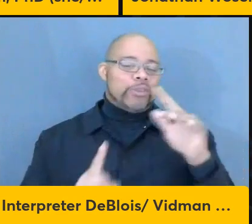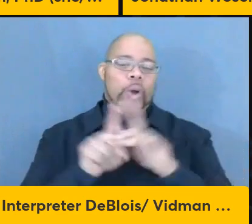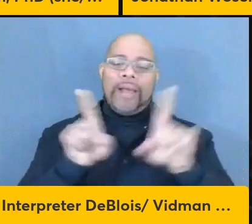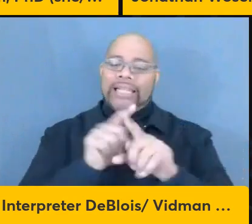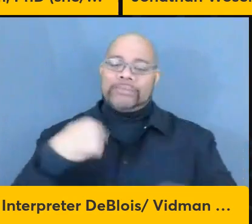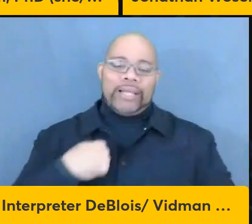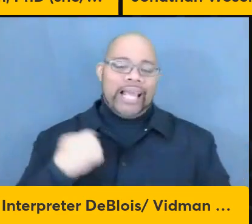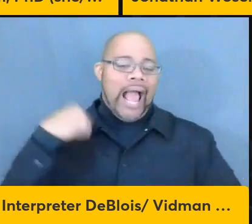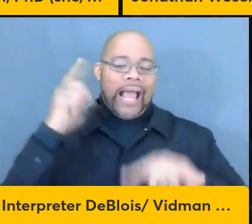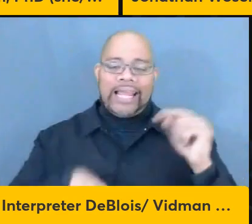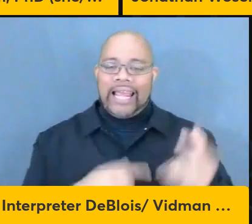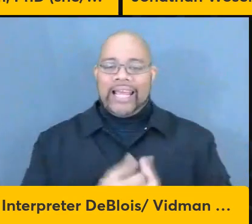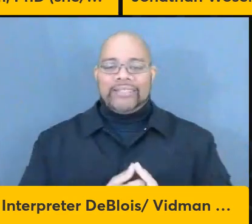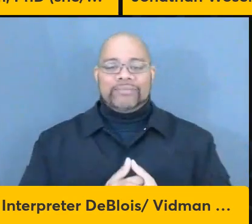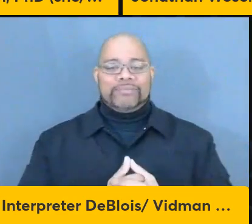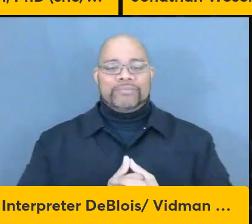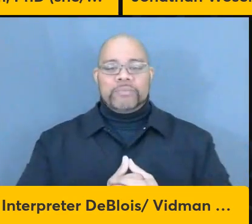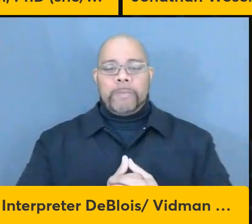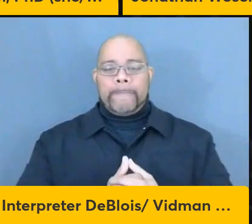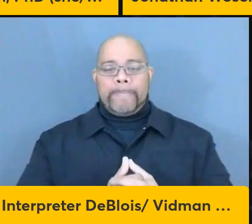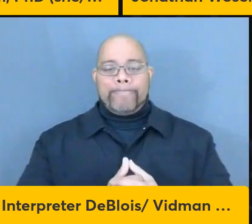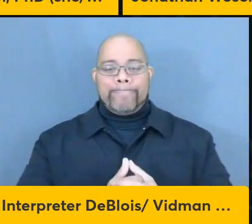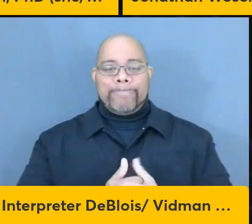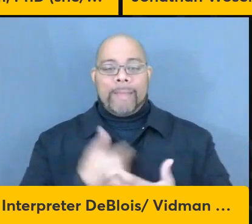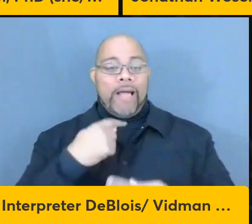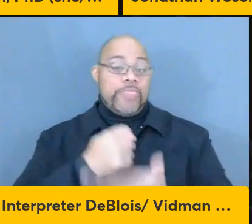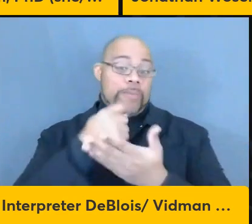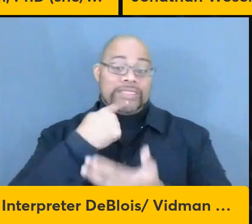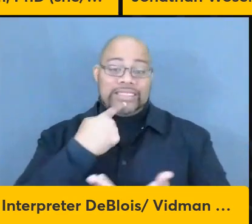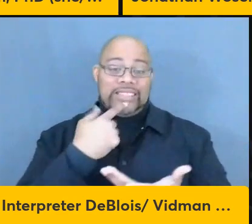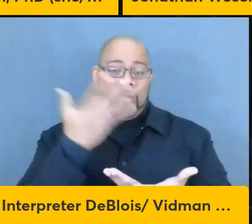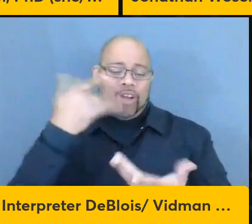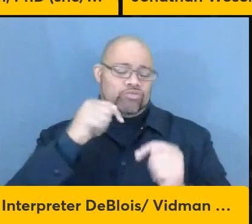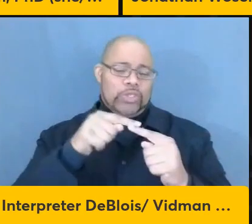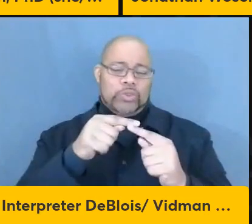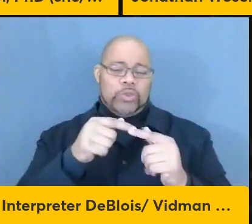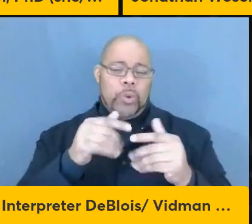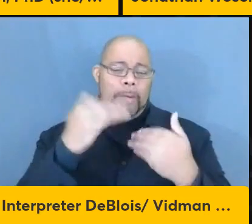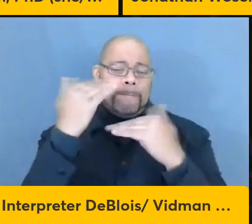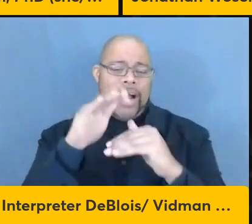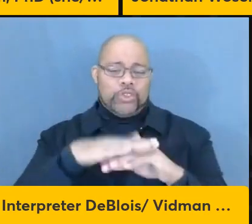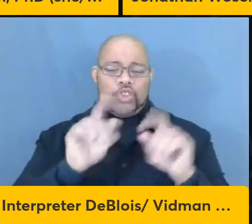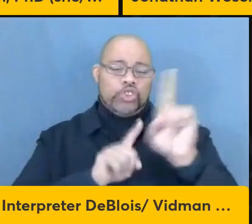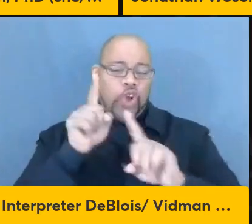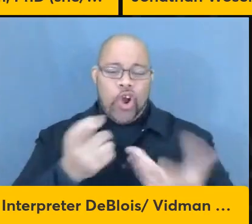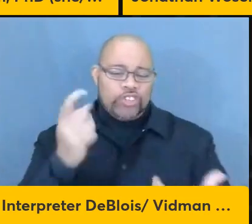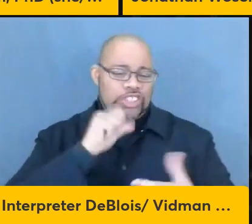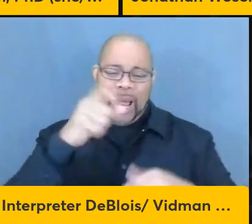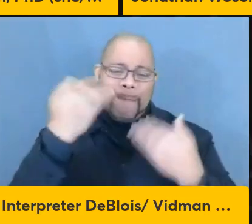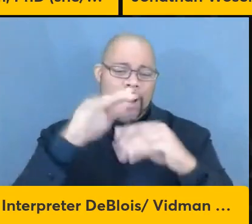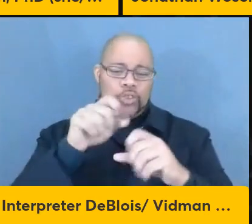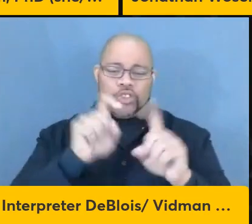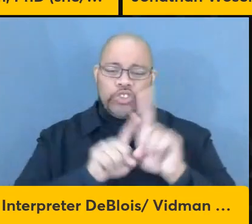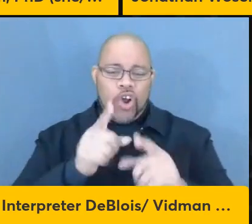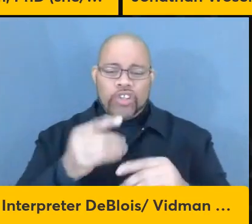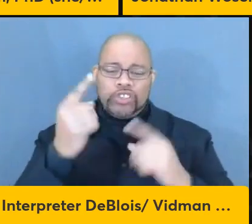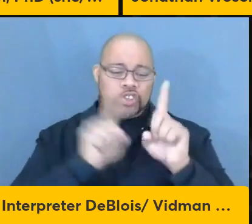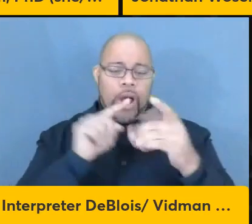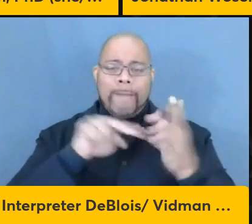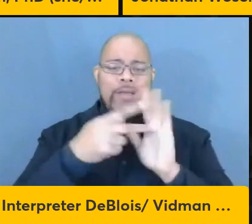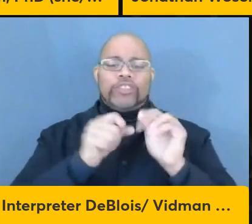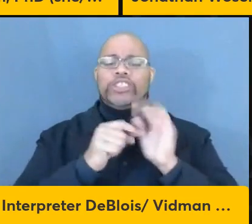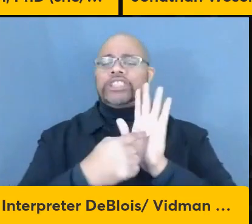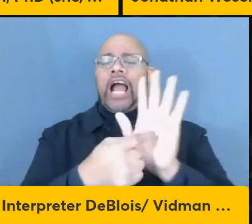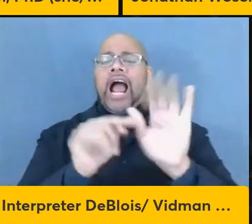I can't. As my therapist said, why are you trying to box your star? You shouldn't box a star. A star is meant to shine. So